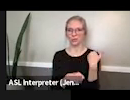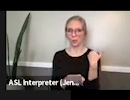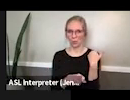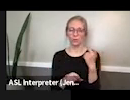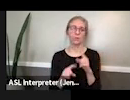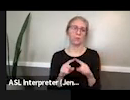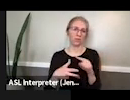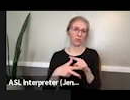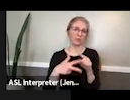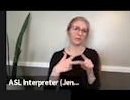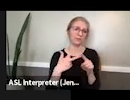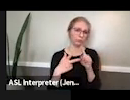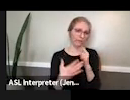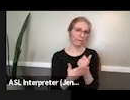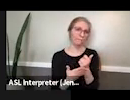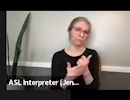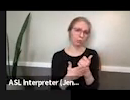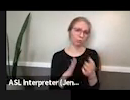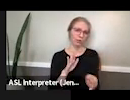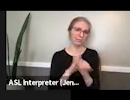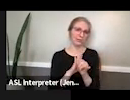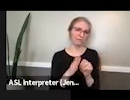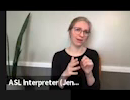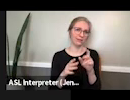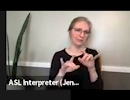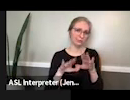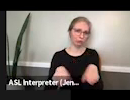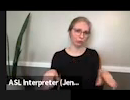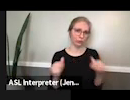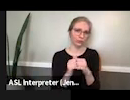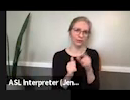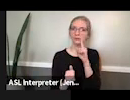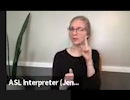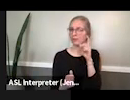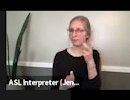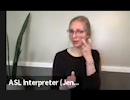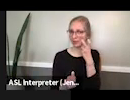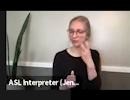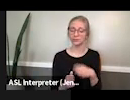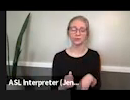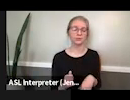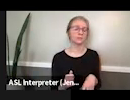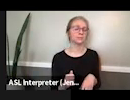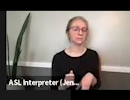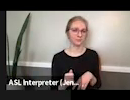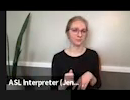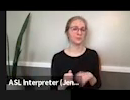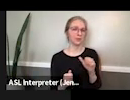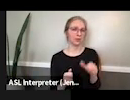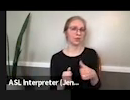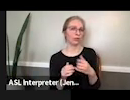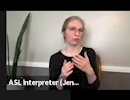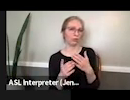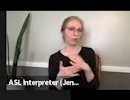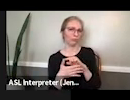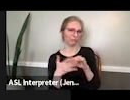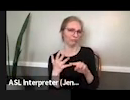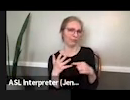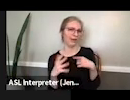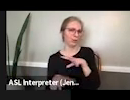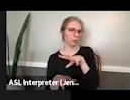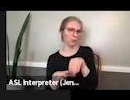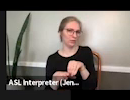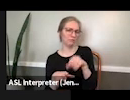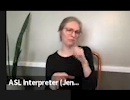very helpful in identifying kids with deafblindness. These other instruments that I've included, they weren't developed